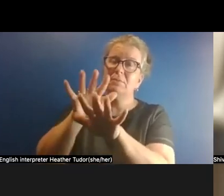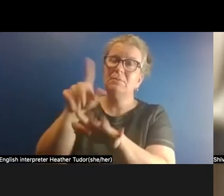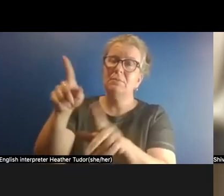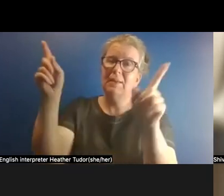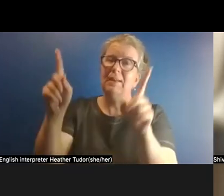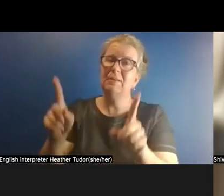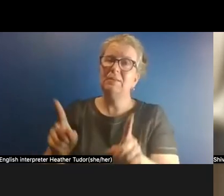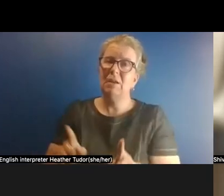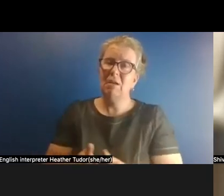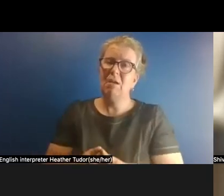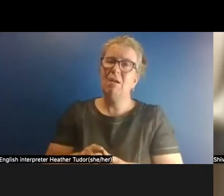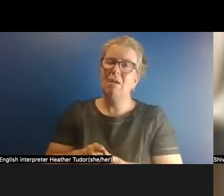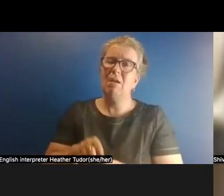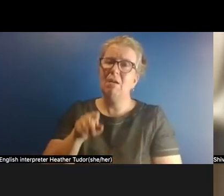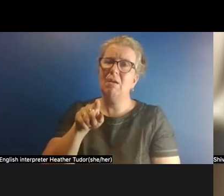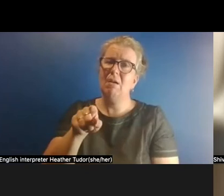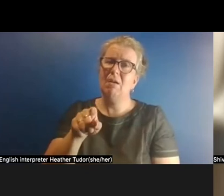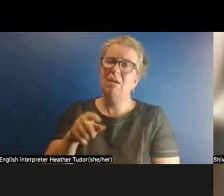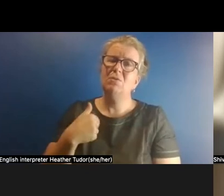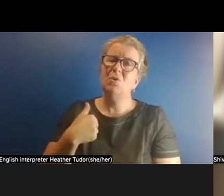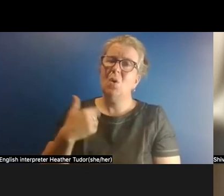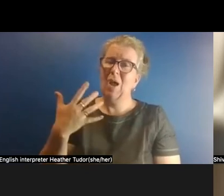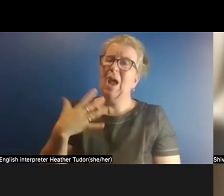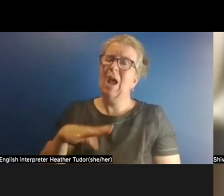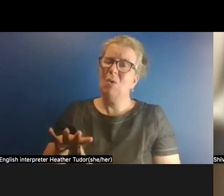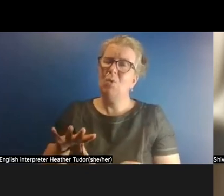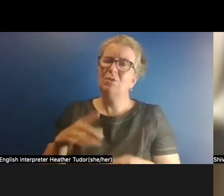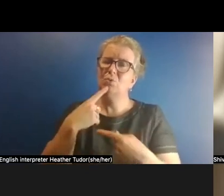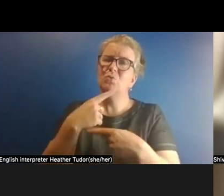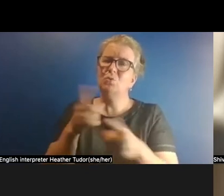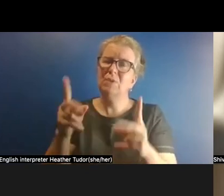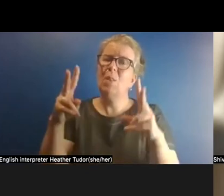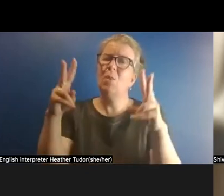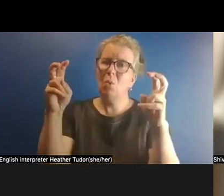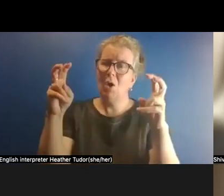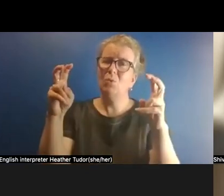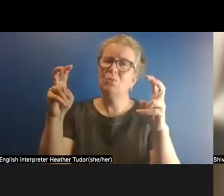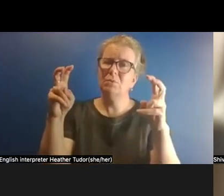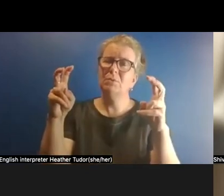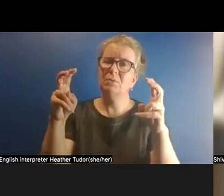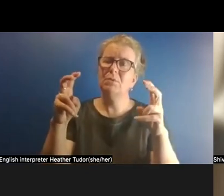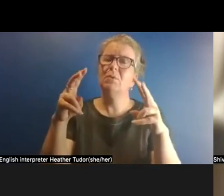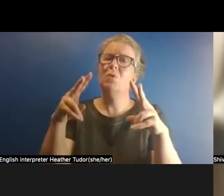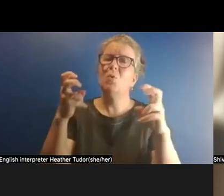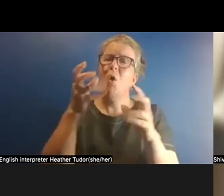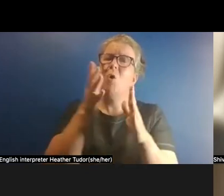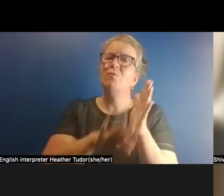to say this quote by Brecht. I think I put that in the chat earlier.